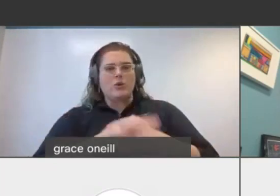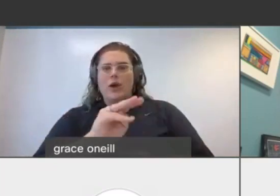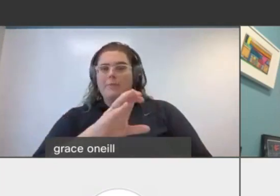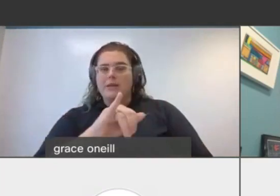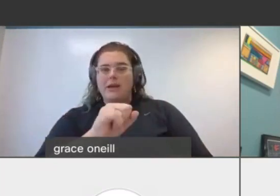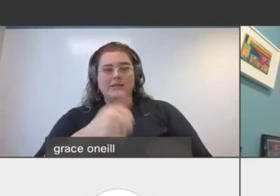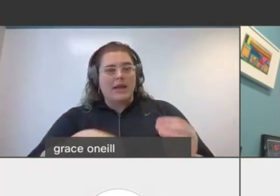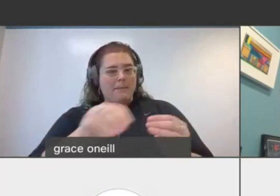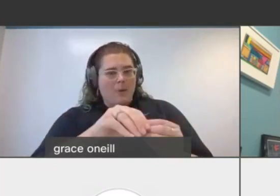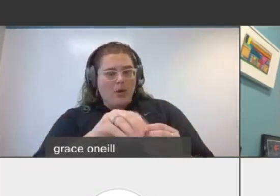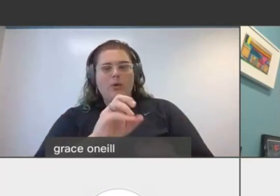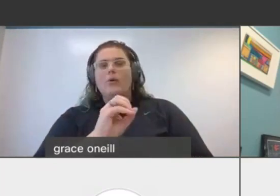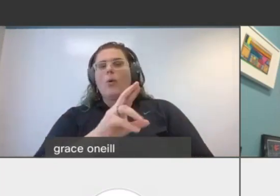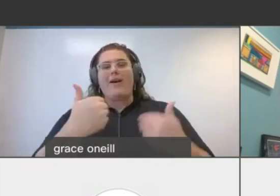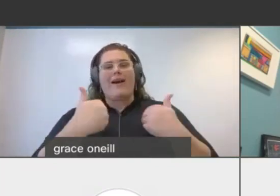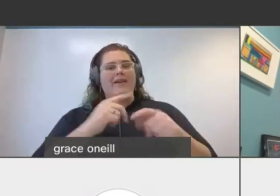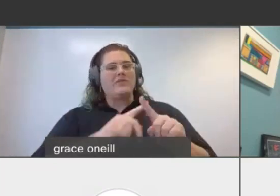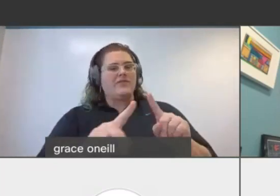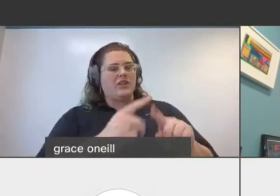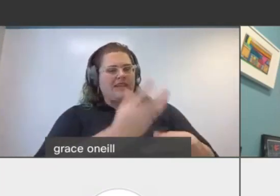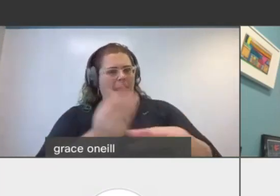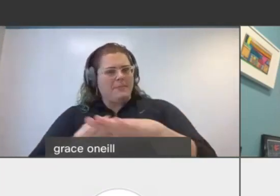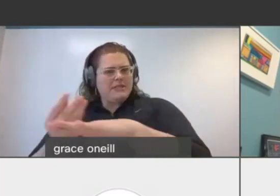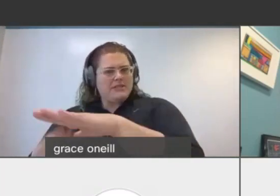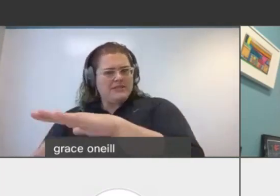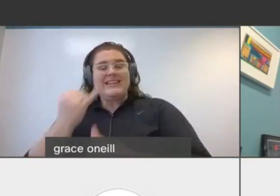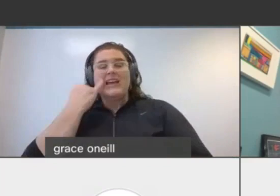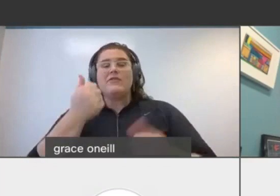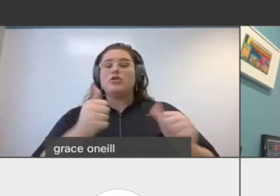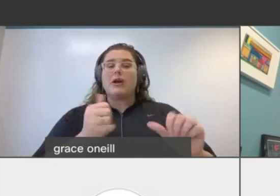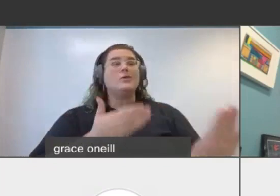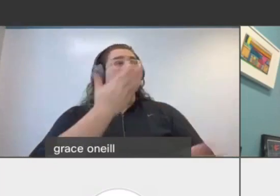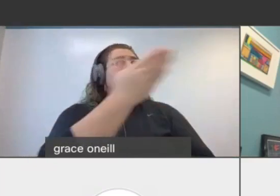MCIS or have gaps when billing for a retainer payment?